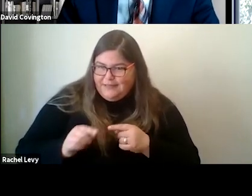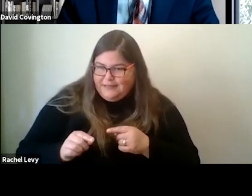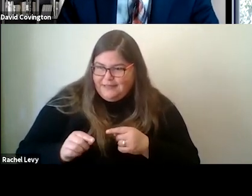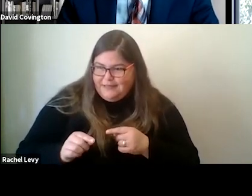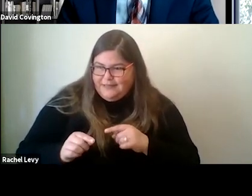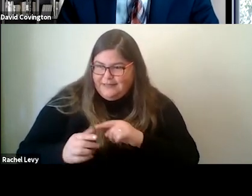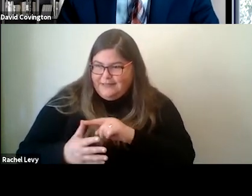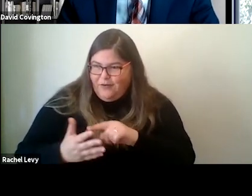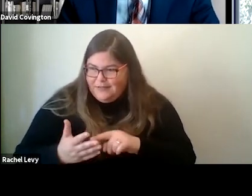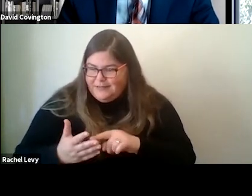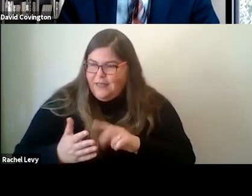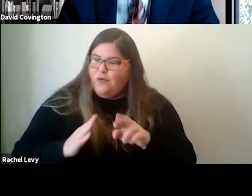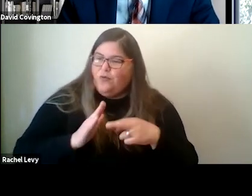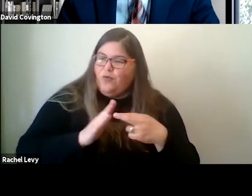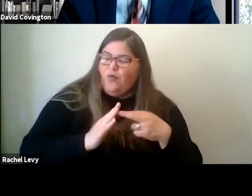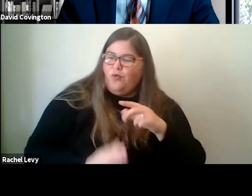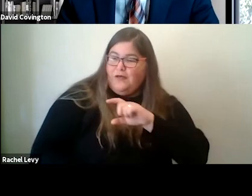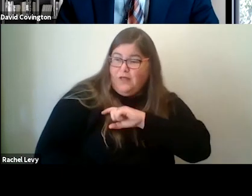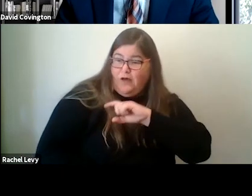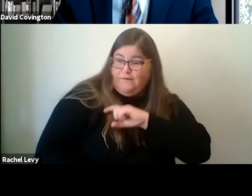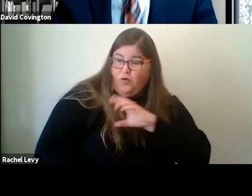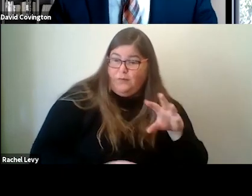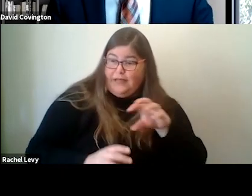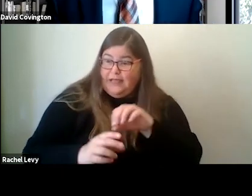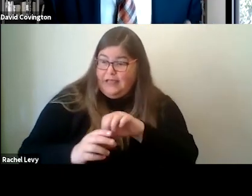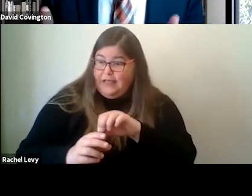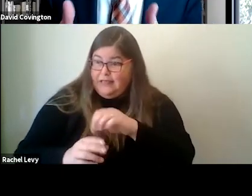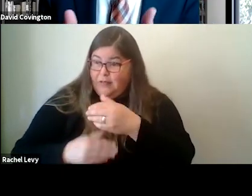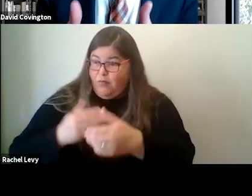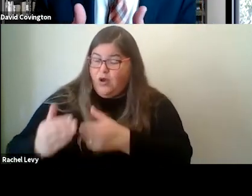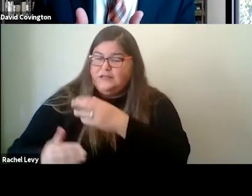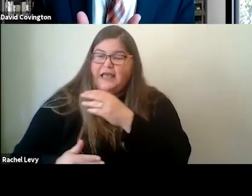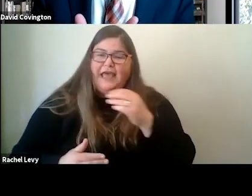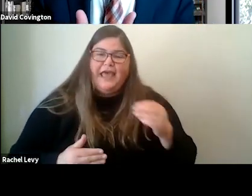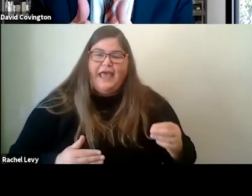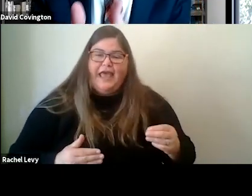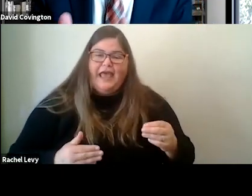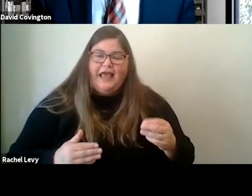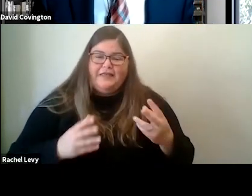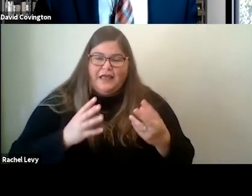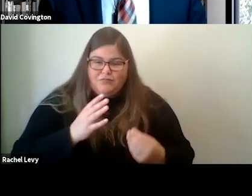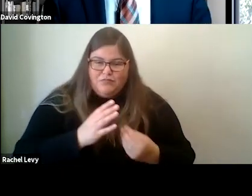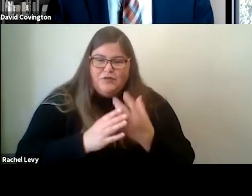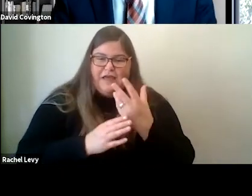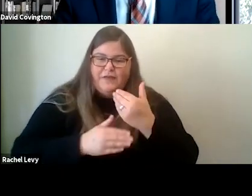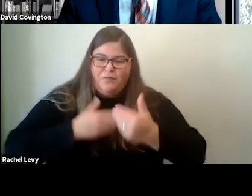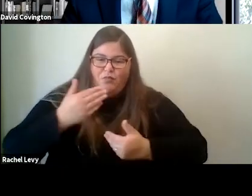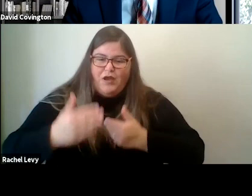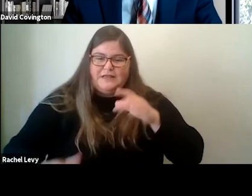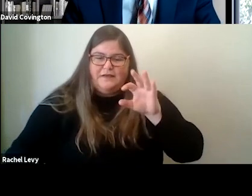enforcement in this process, and the galvanizing promise of 988 to create something